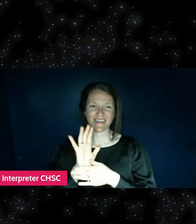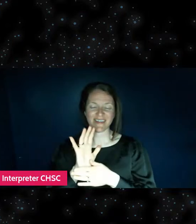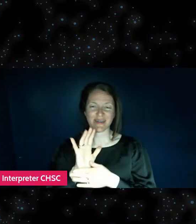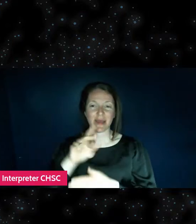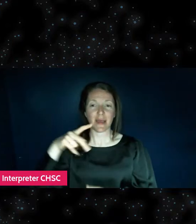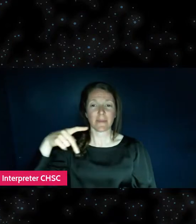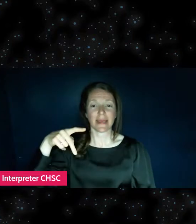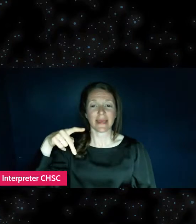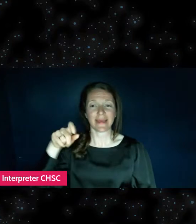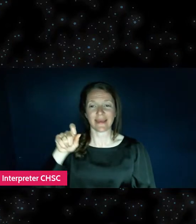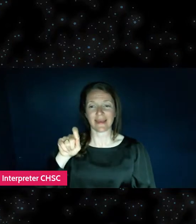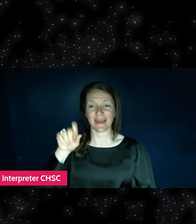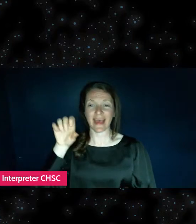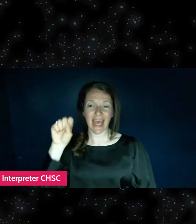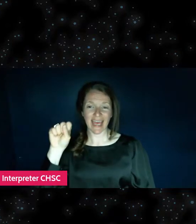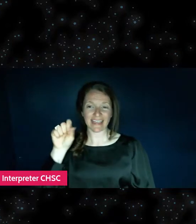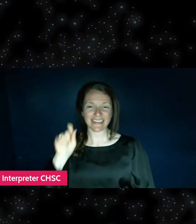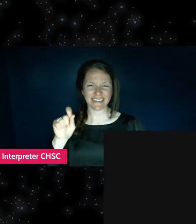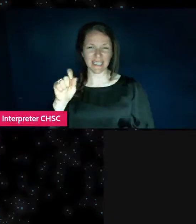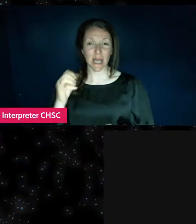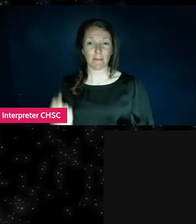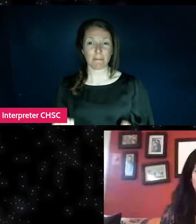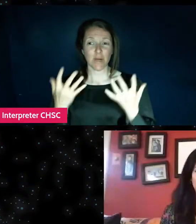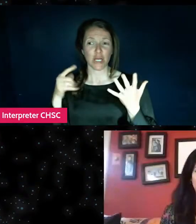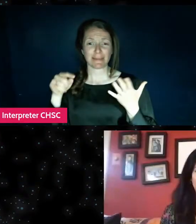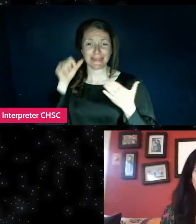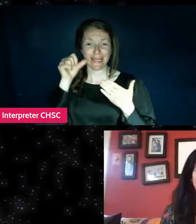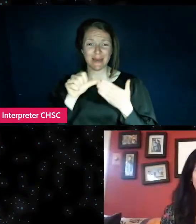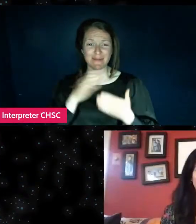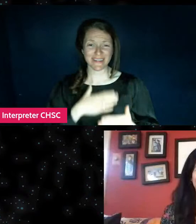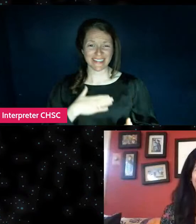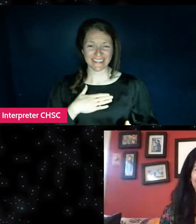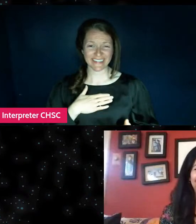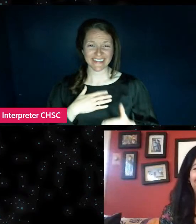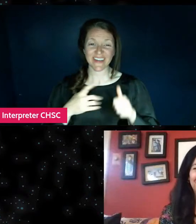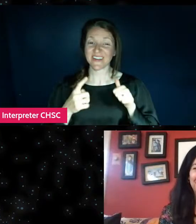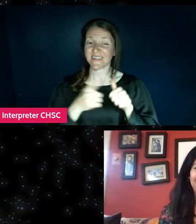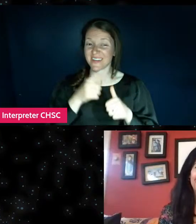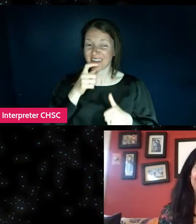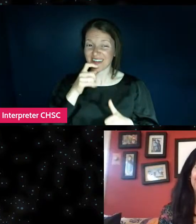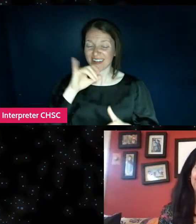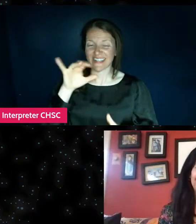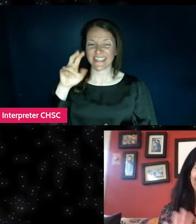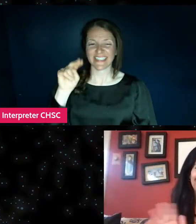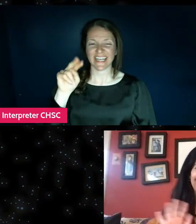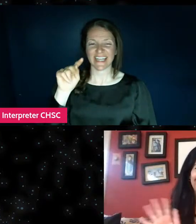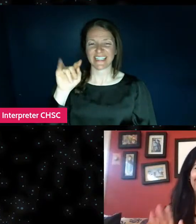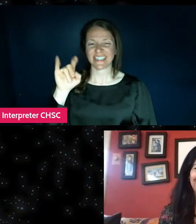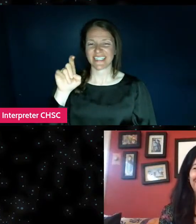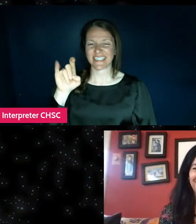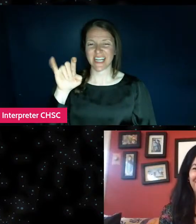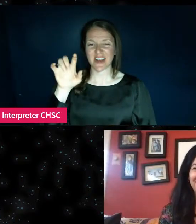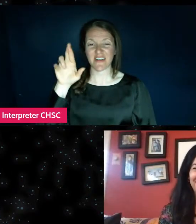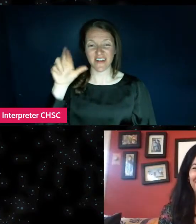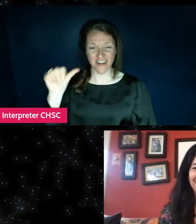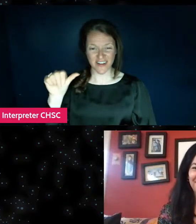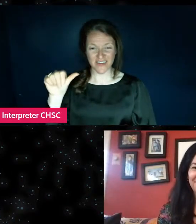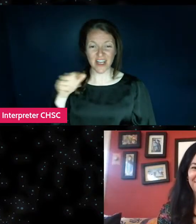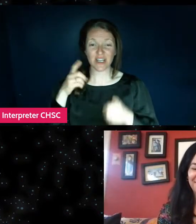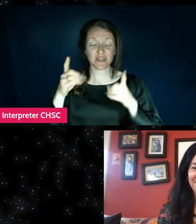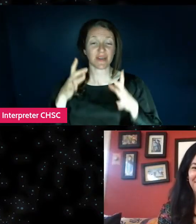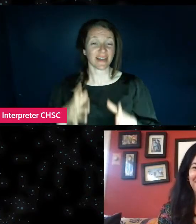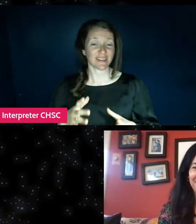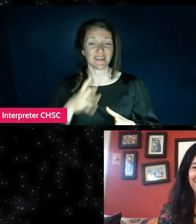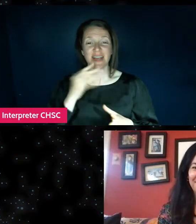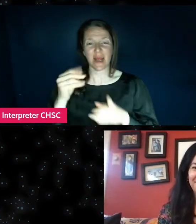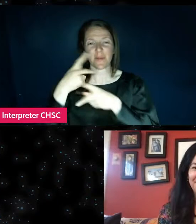This Letter, Please. First up, we have Jennifer Tiexiera, who is the director